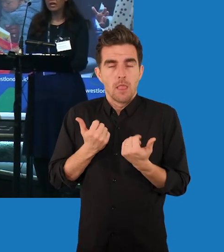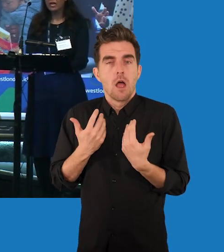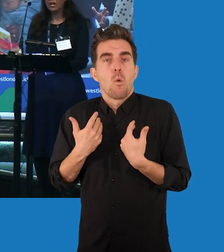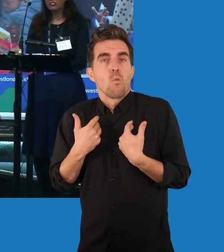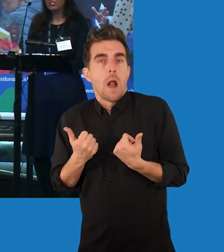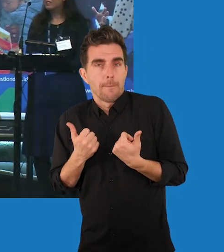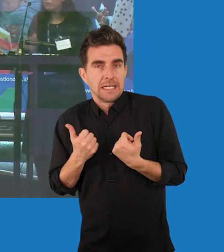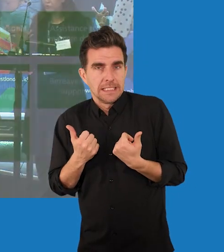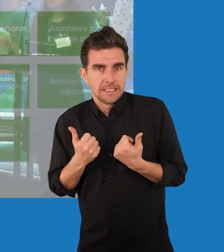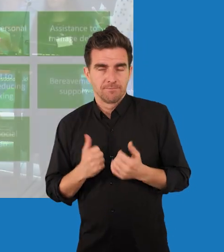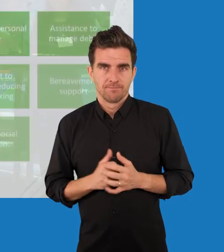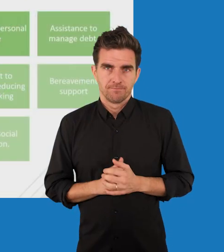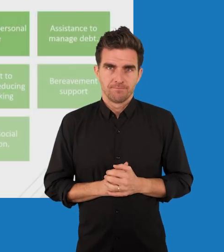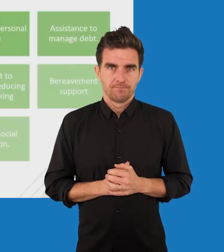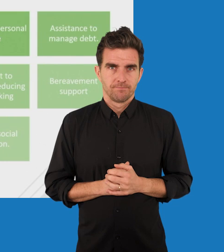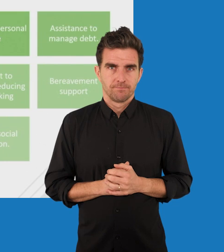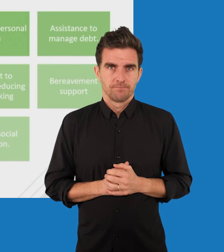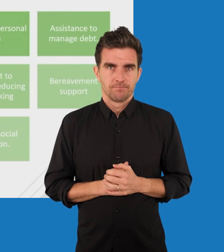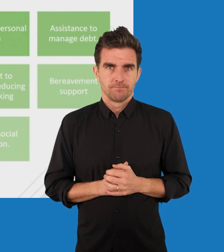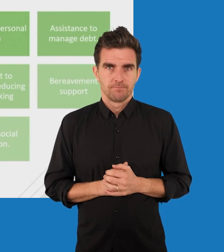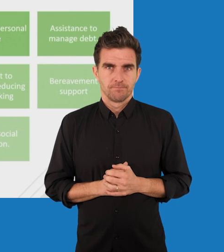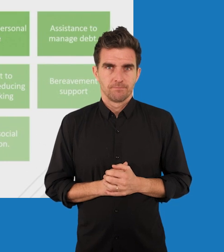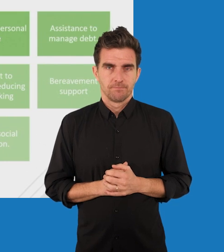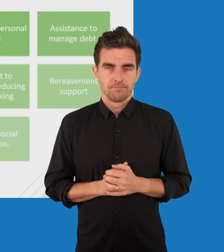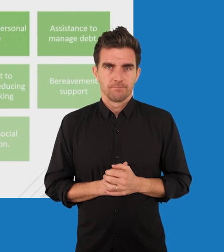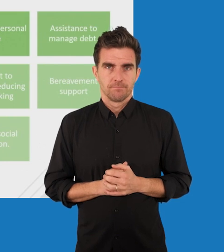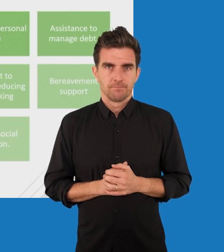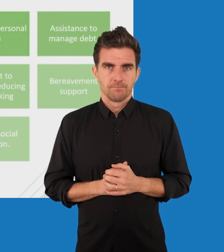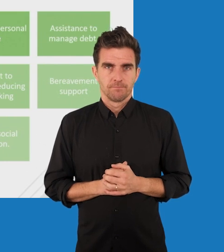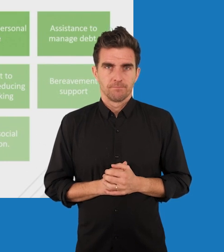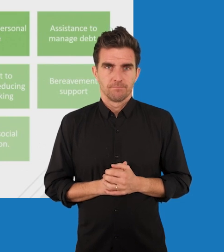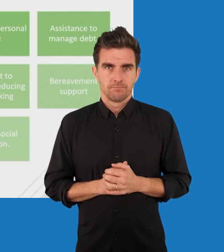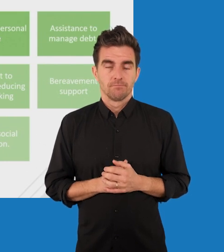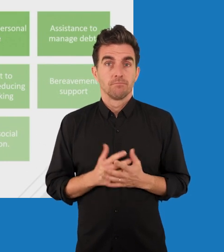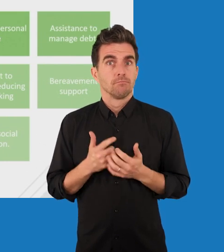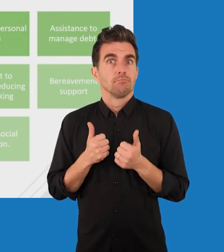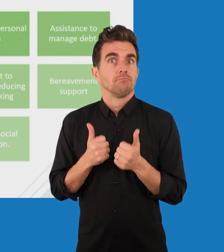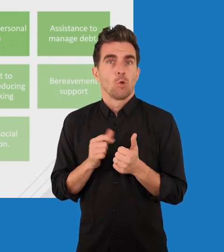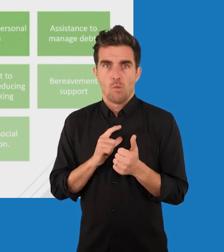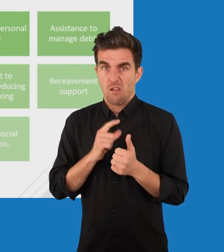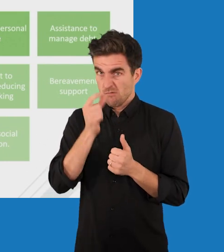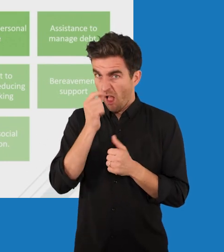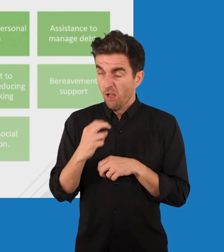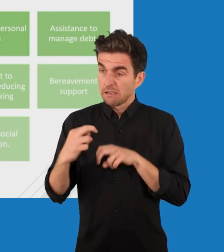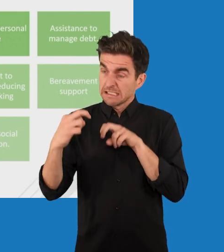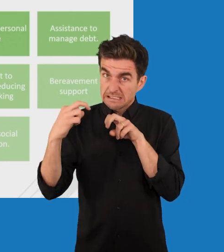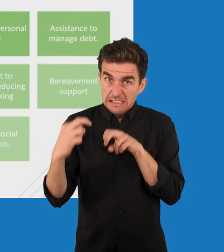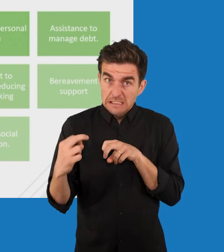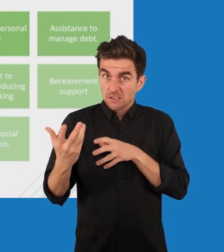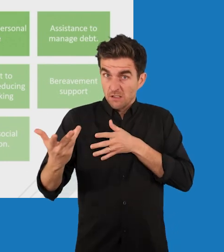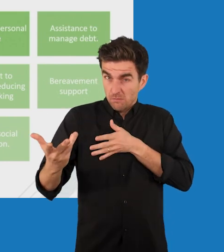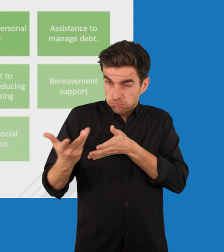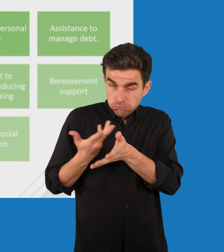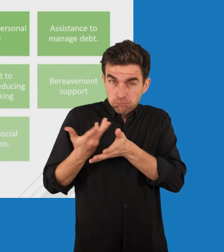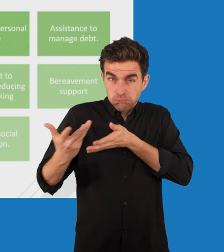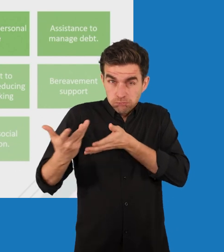to just improve her general sort of health and well-being. And it was great because we